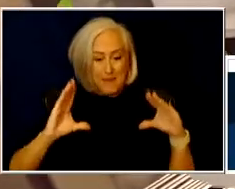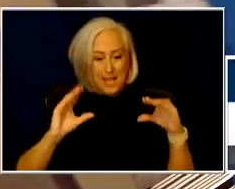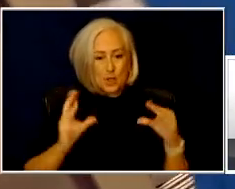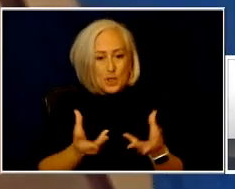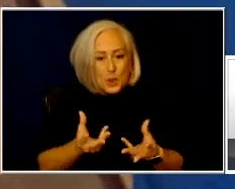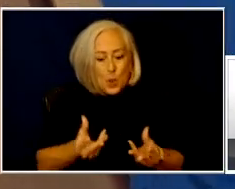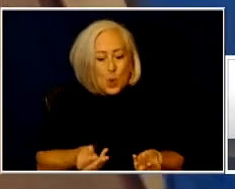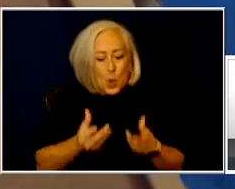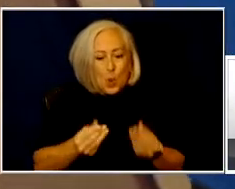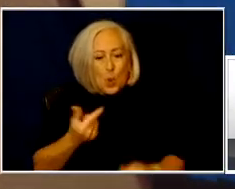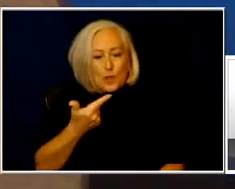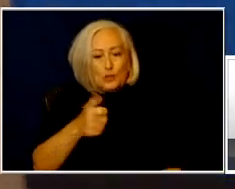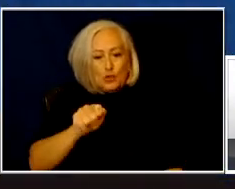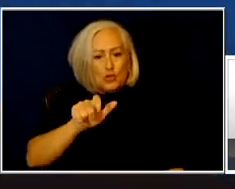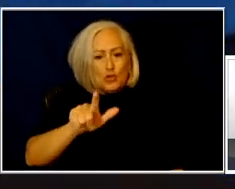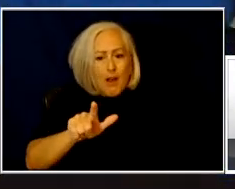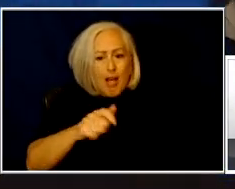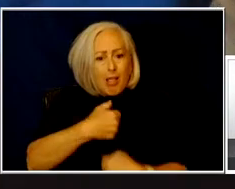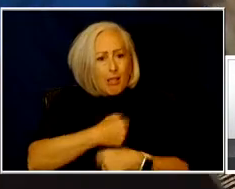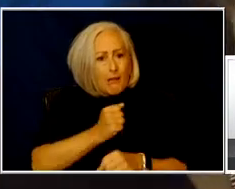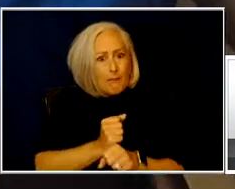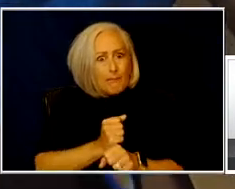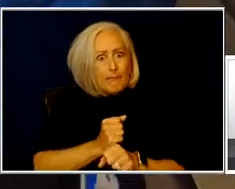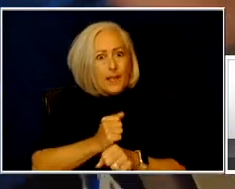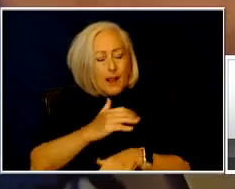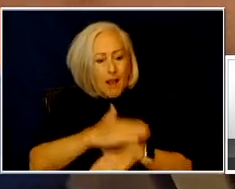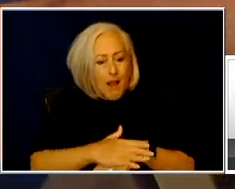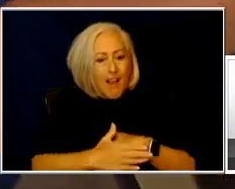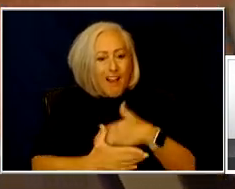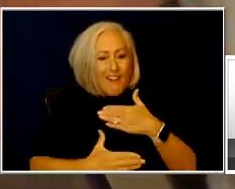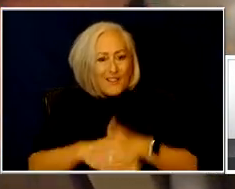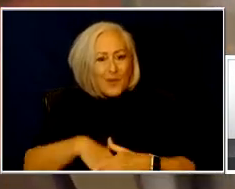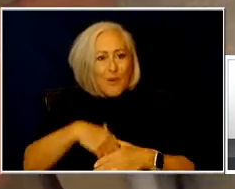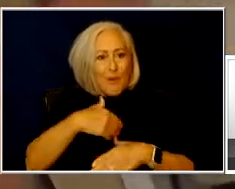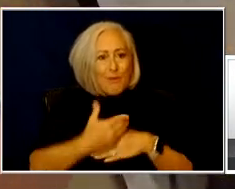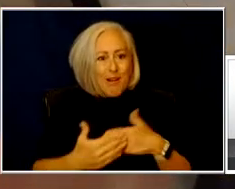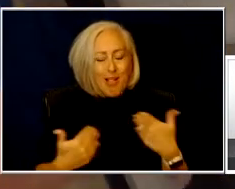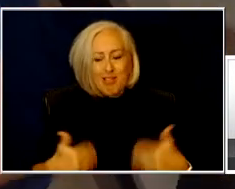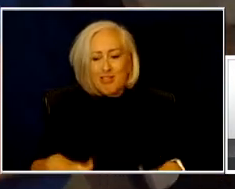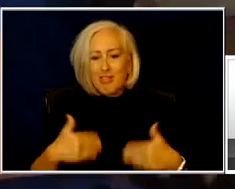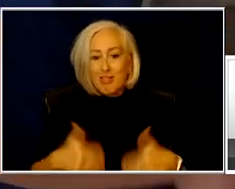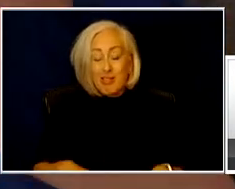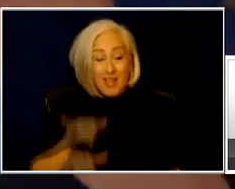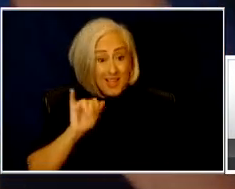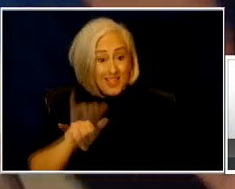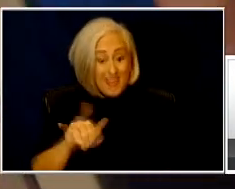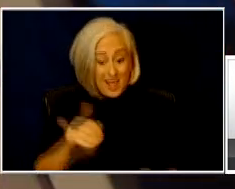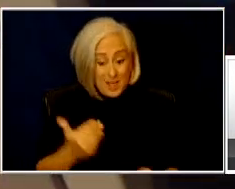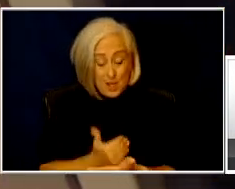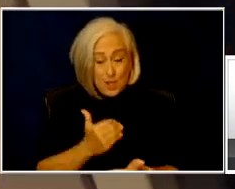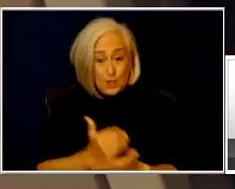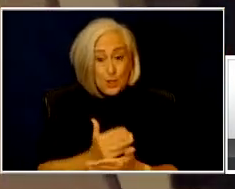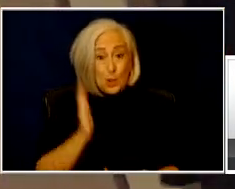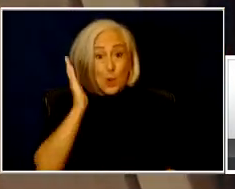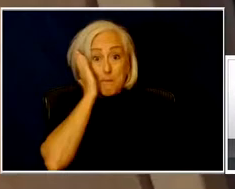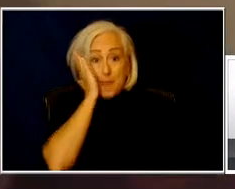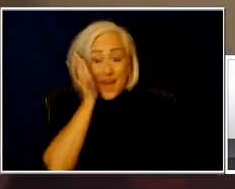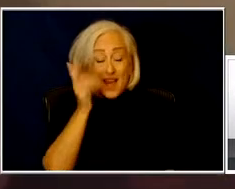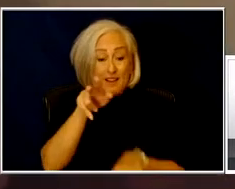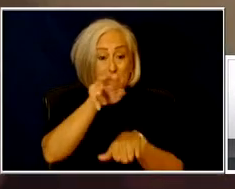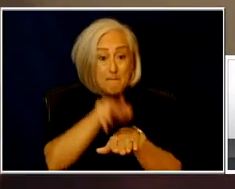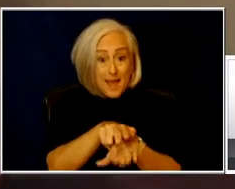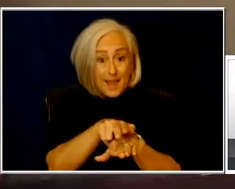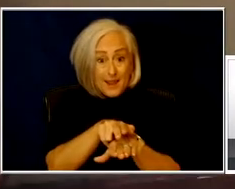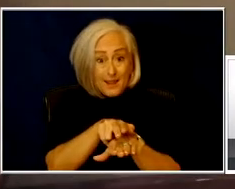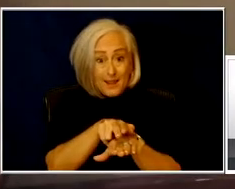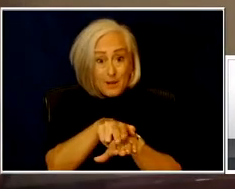it's got all the features that you'd expect to see but these new beds are also allowing you to sit up like it's a chair so it goes from bed to chair and then